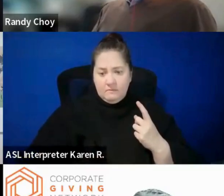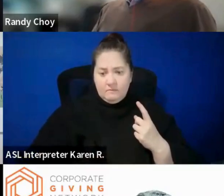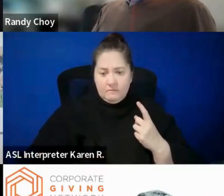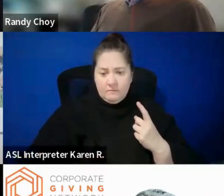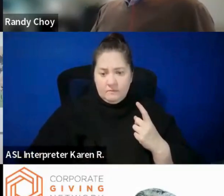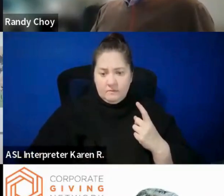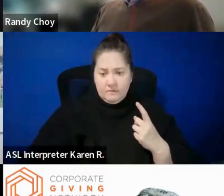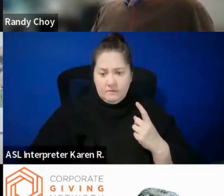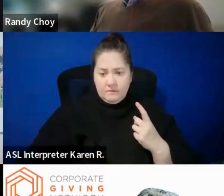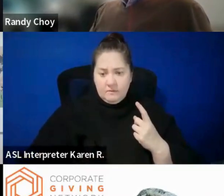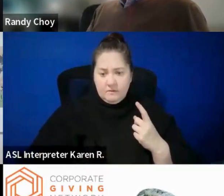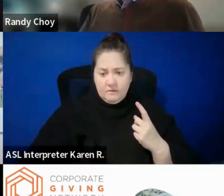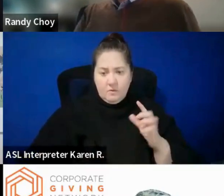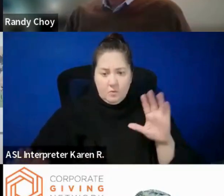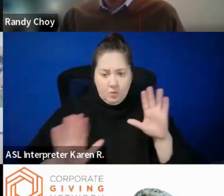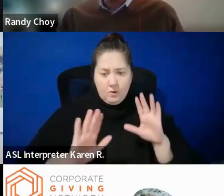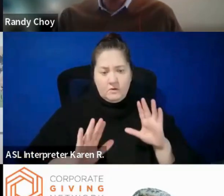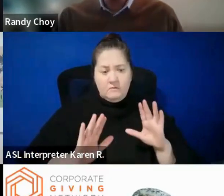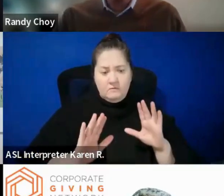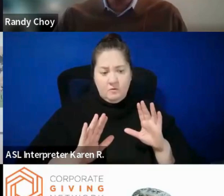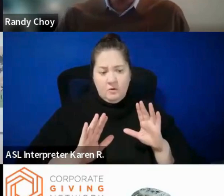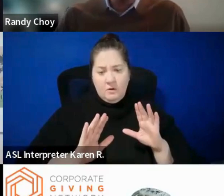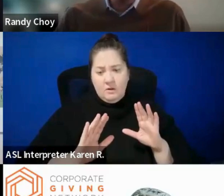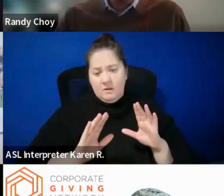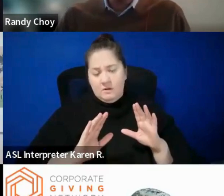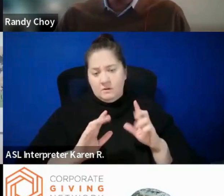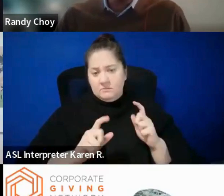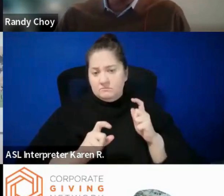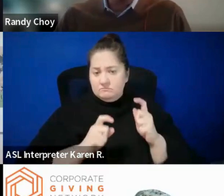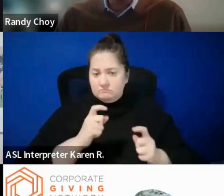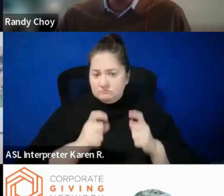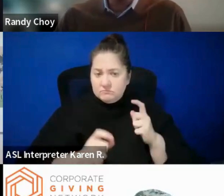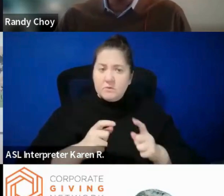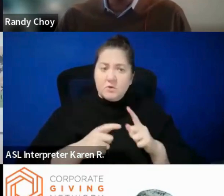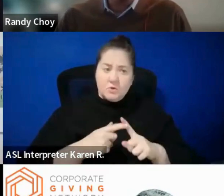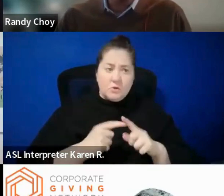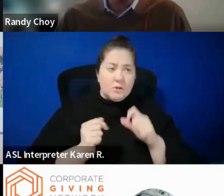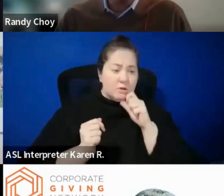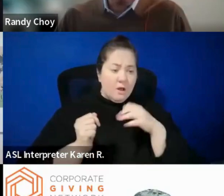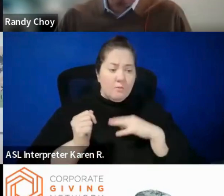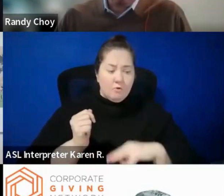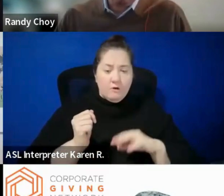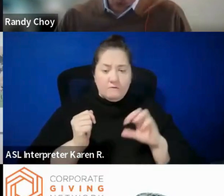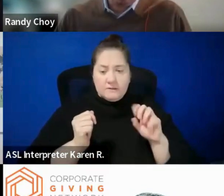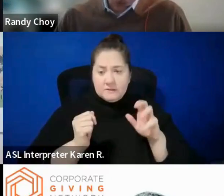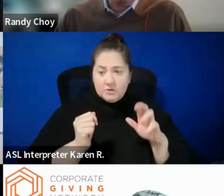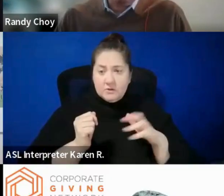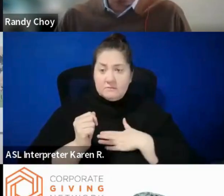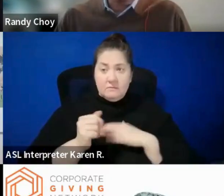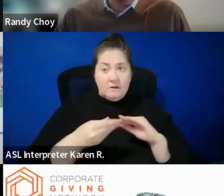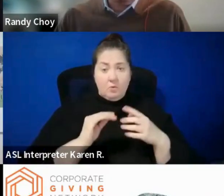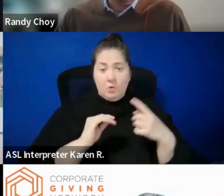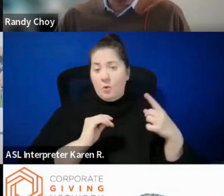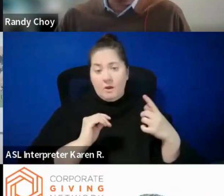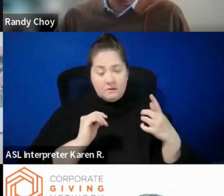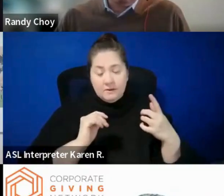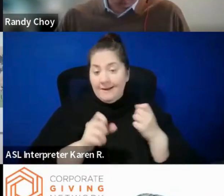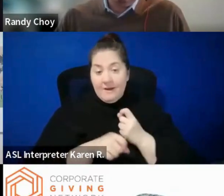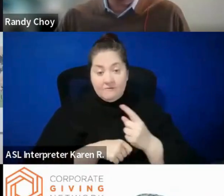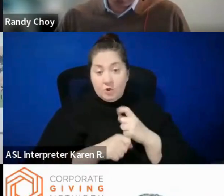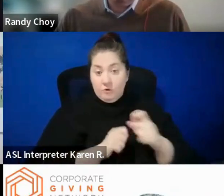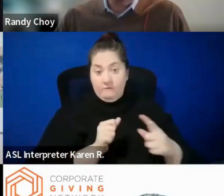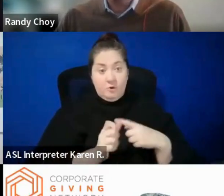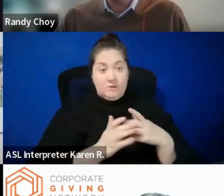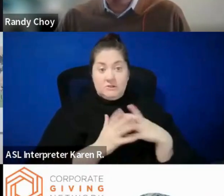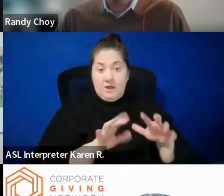wonderful philanthropic contributor to the nonprofit sector. So that's my number one thing. Every year, that's the first